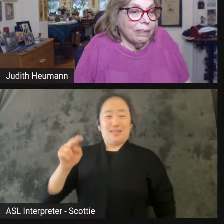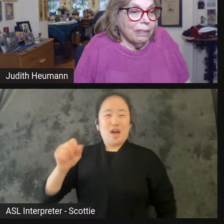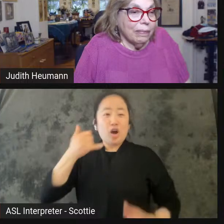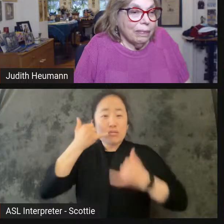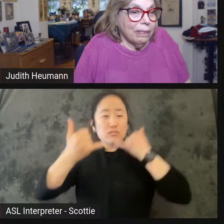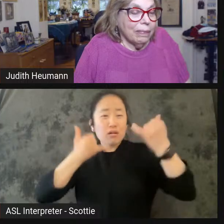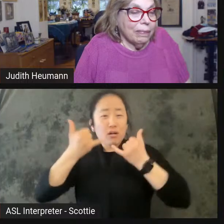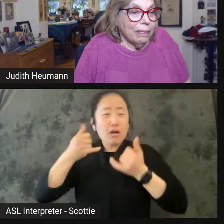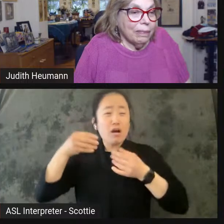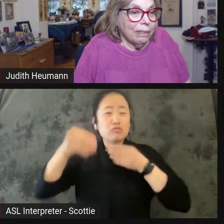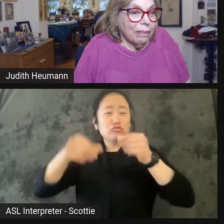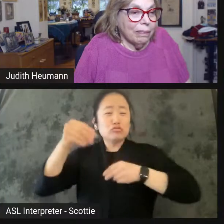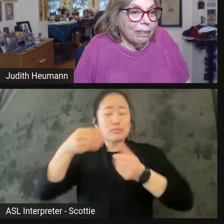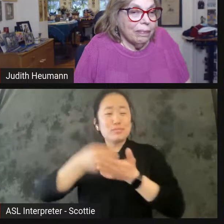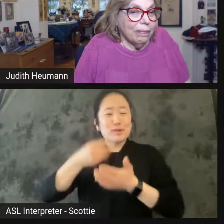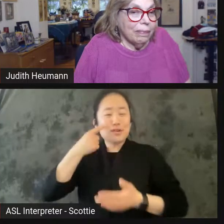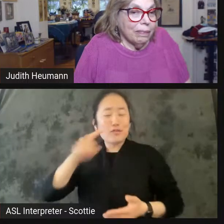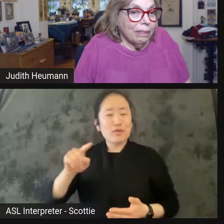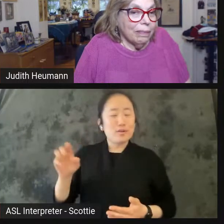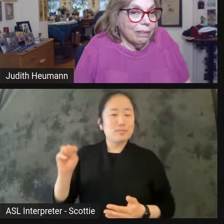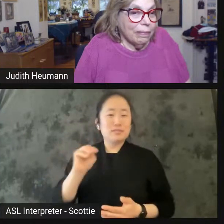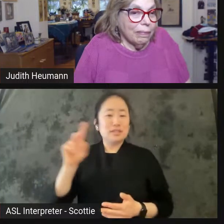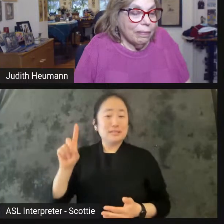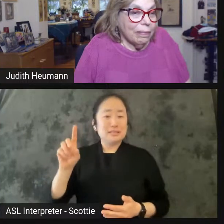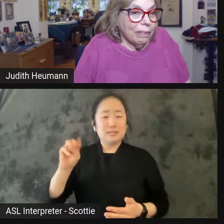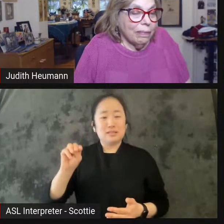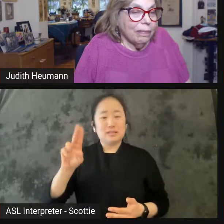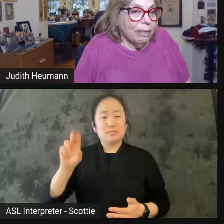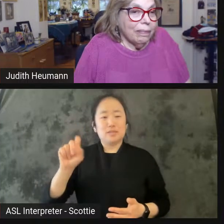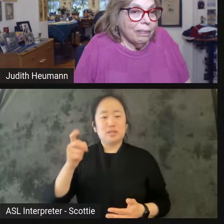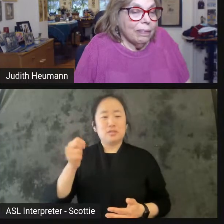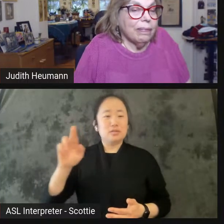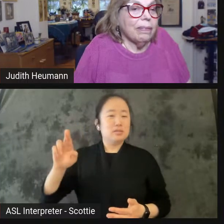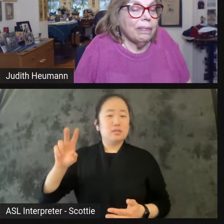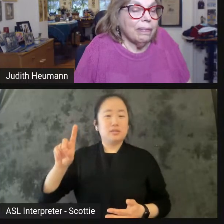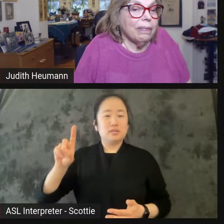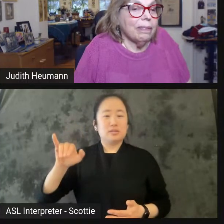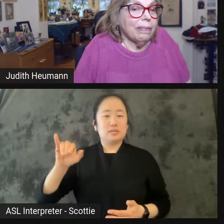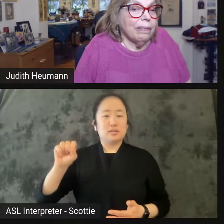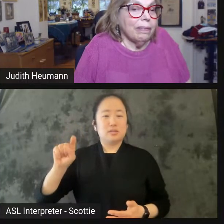and so that also shapes how we see disability. So it all sort of adds up